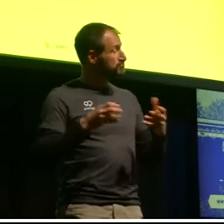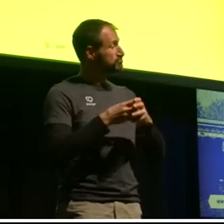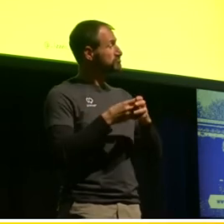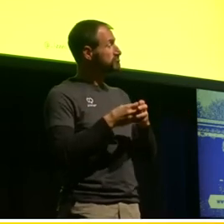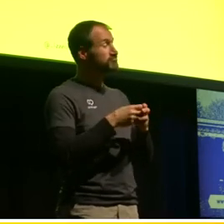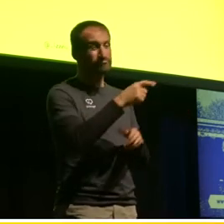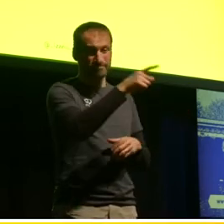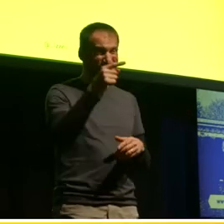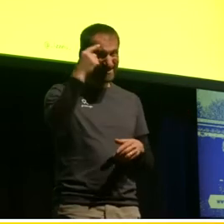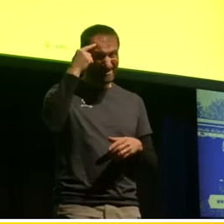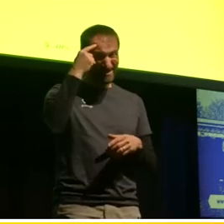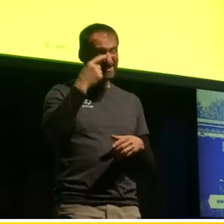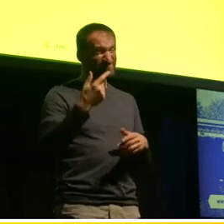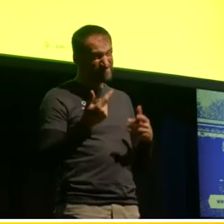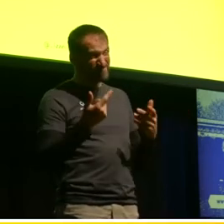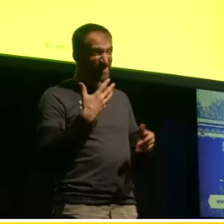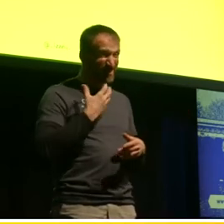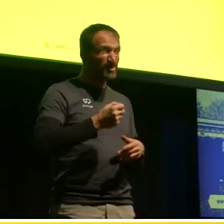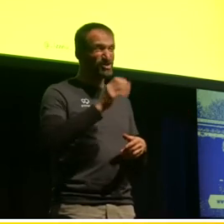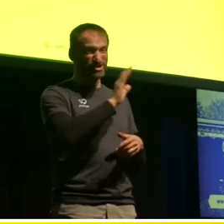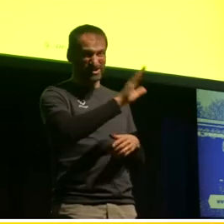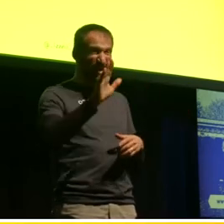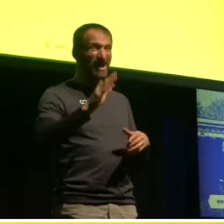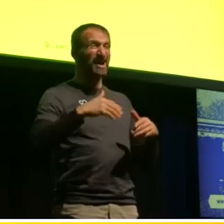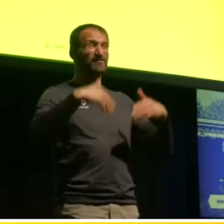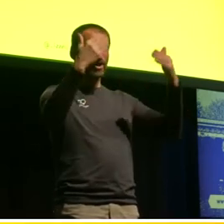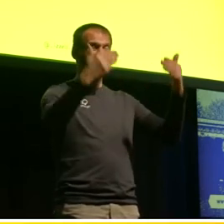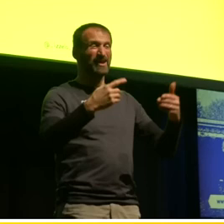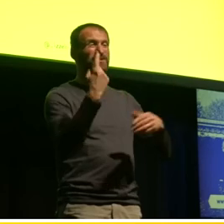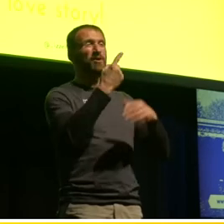you're thinking about breaking up with your front-end monolith,